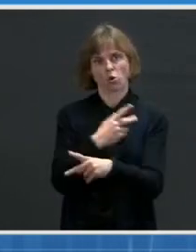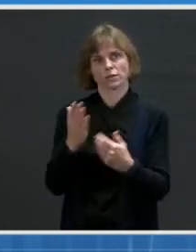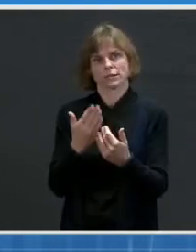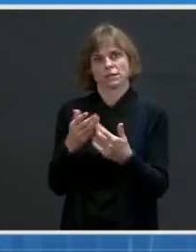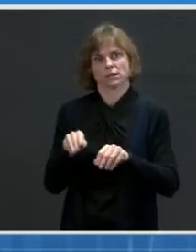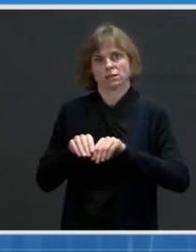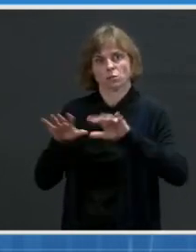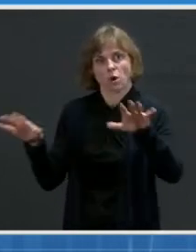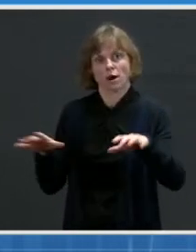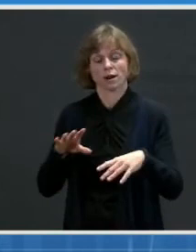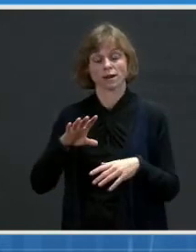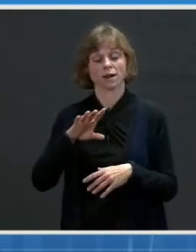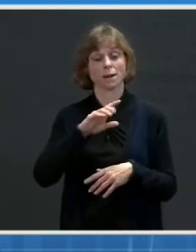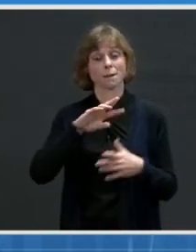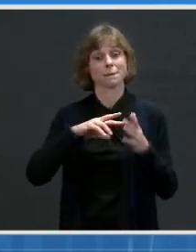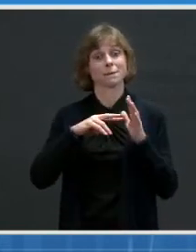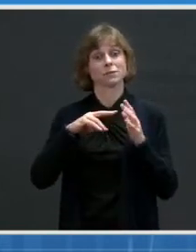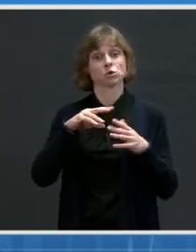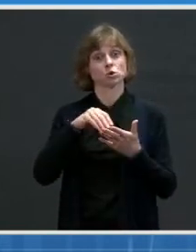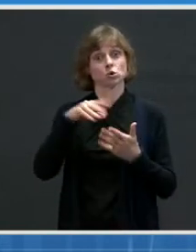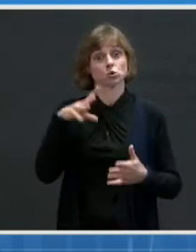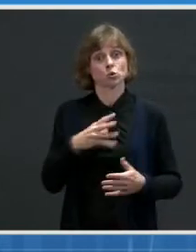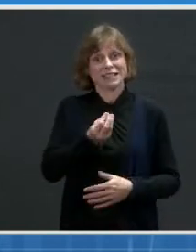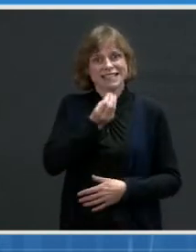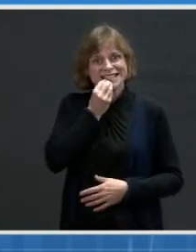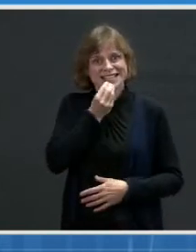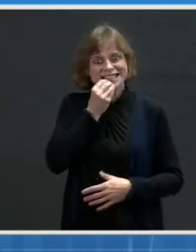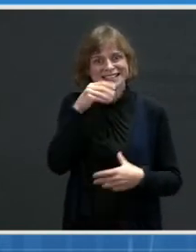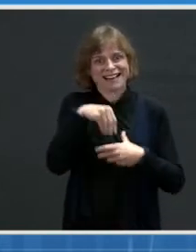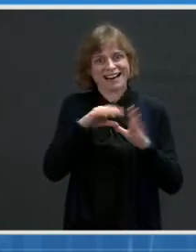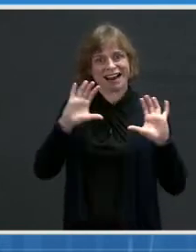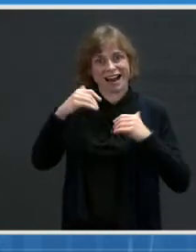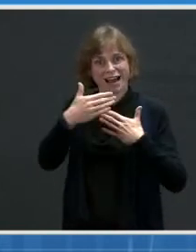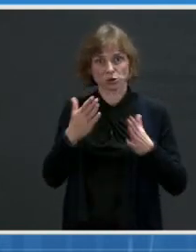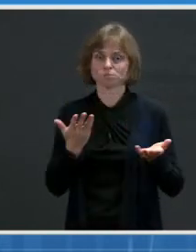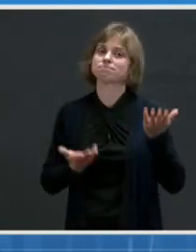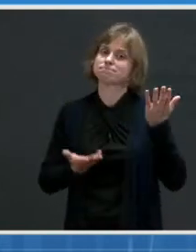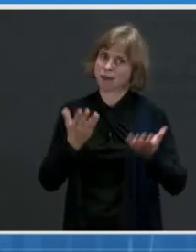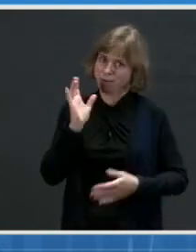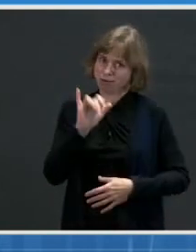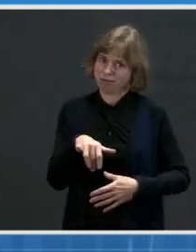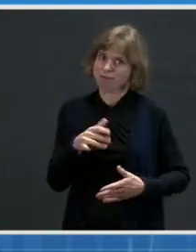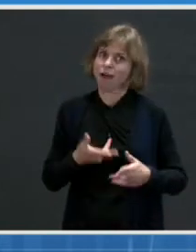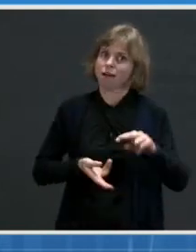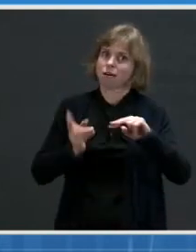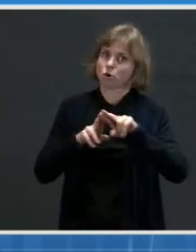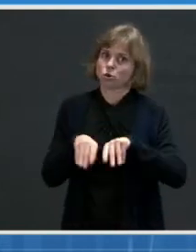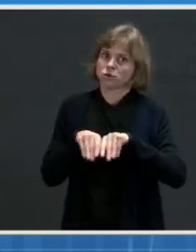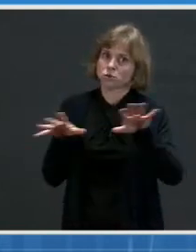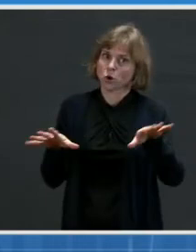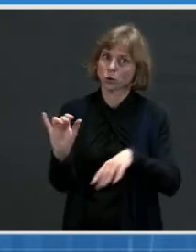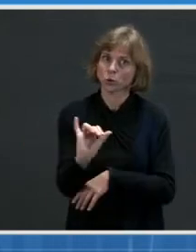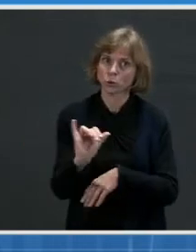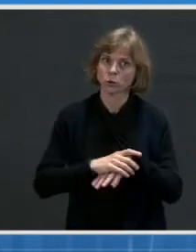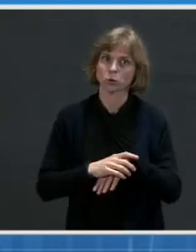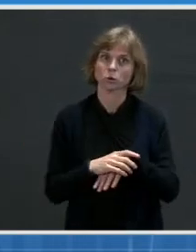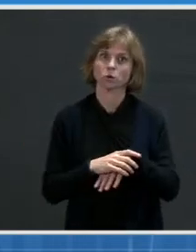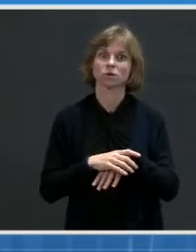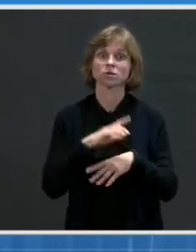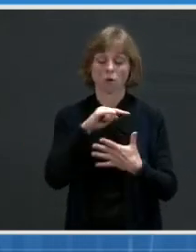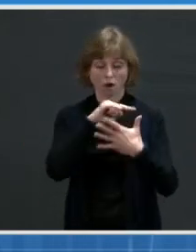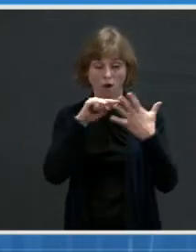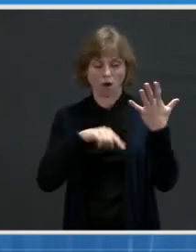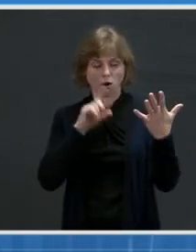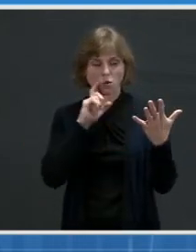ate lunch in their classrooms, which may have also contributed to spread. These findings underscore the importance of strict